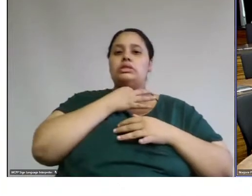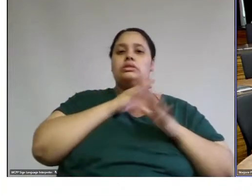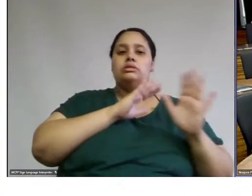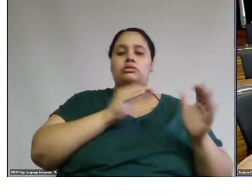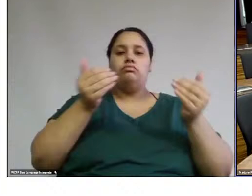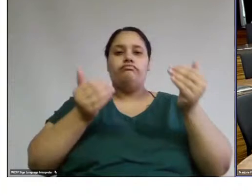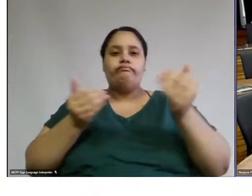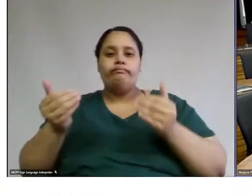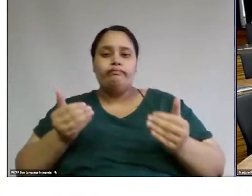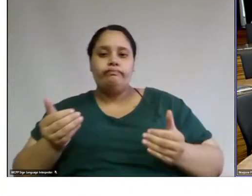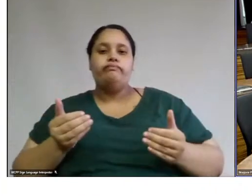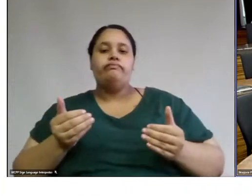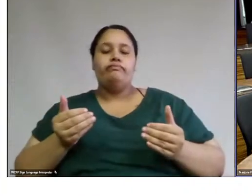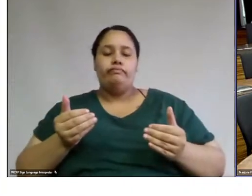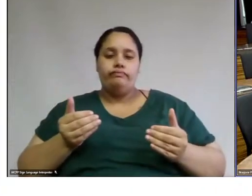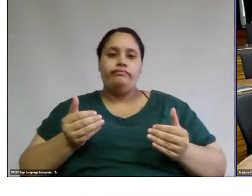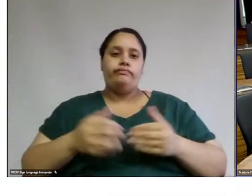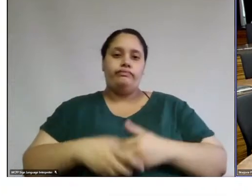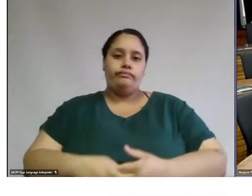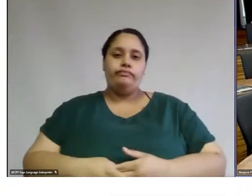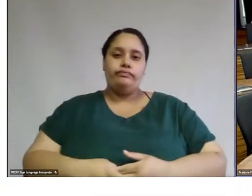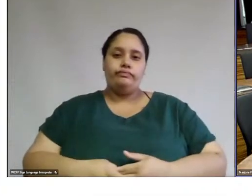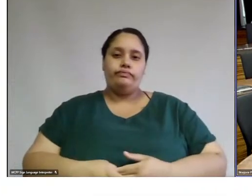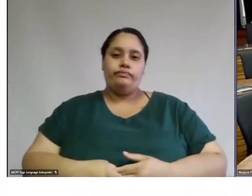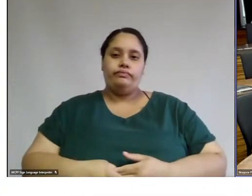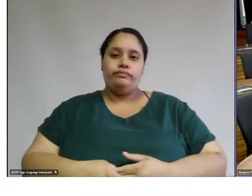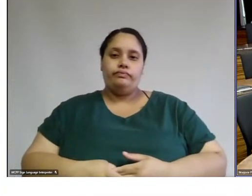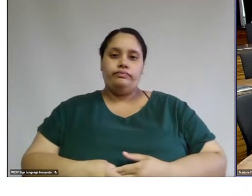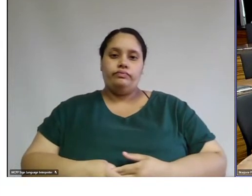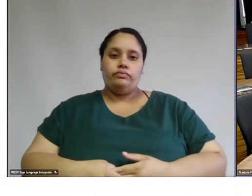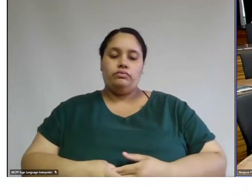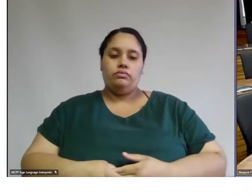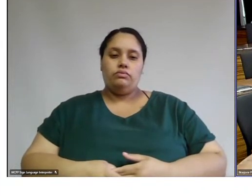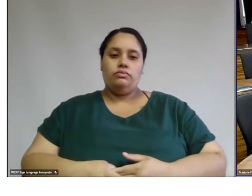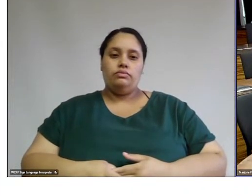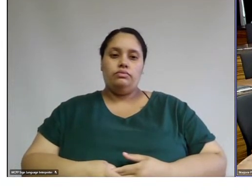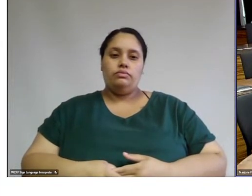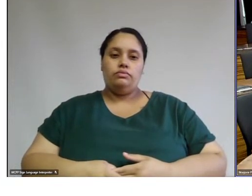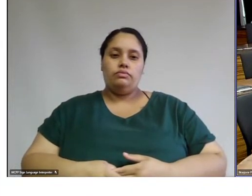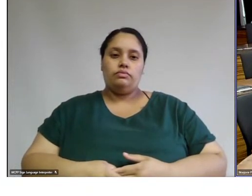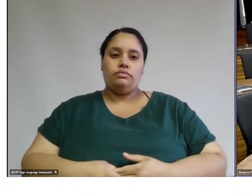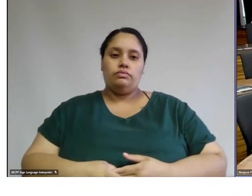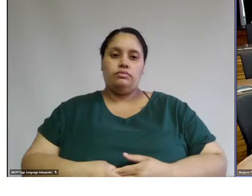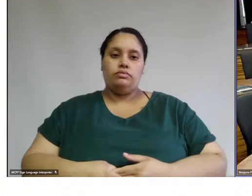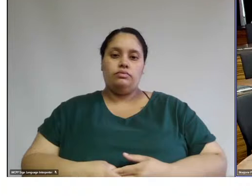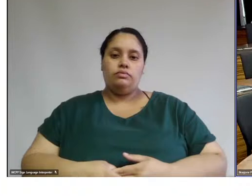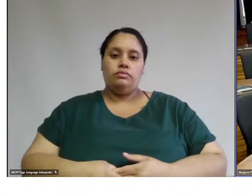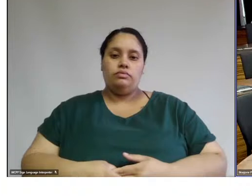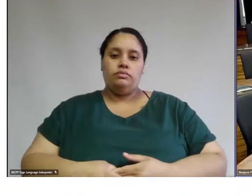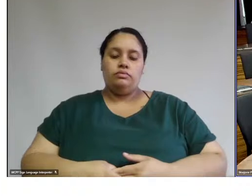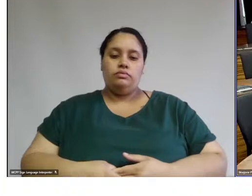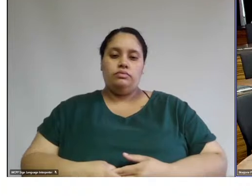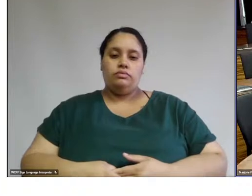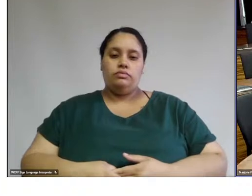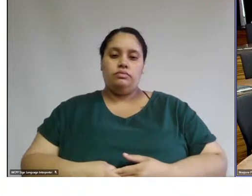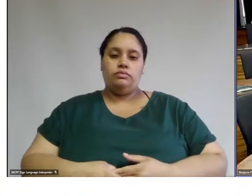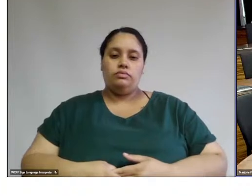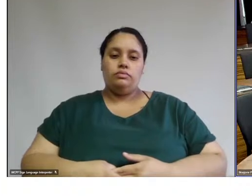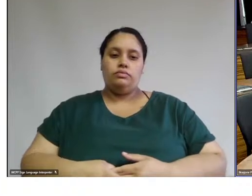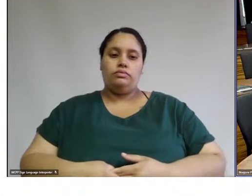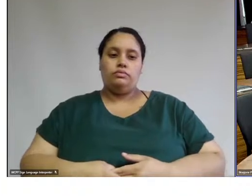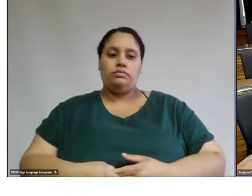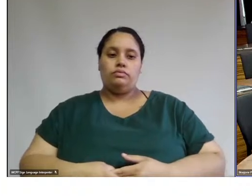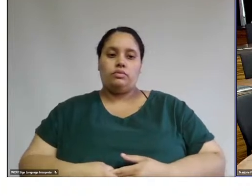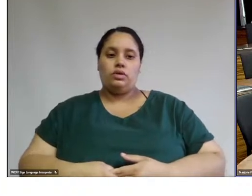are concerned. If I can just touch on the issues there